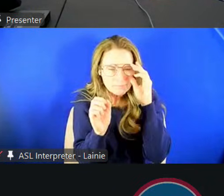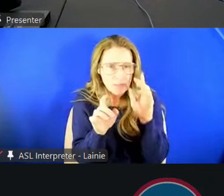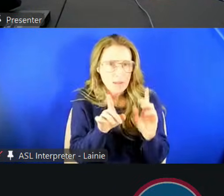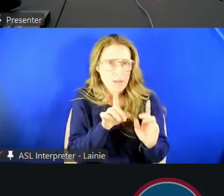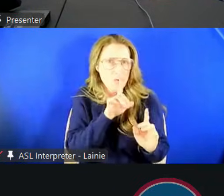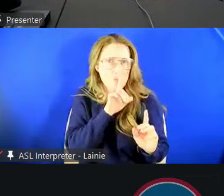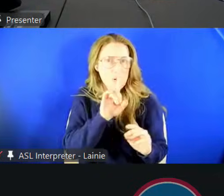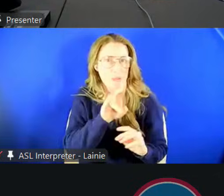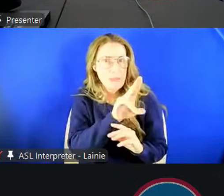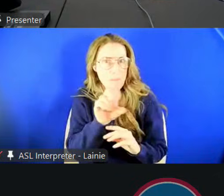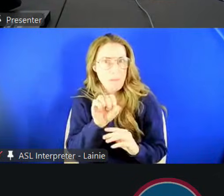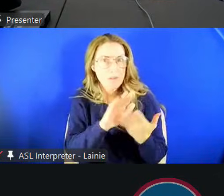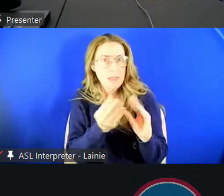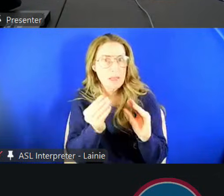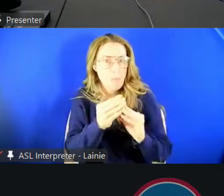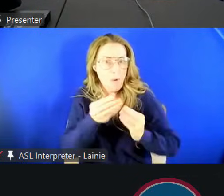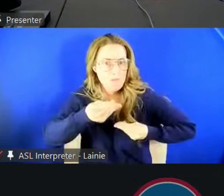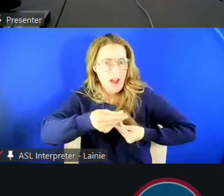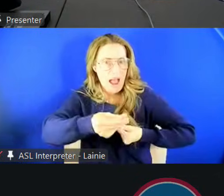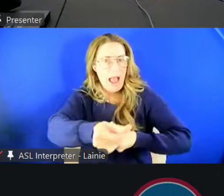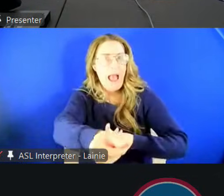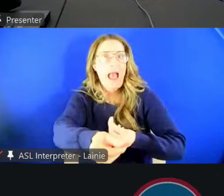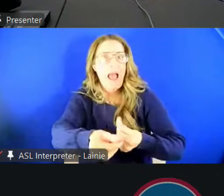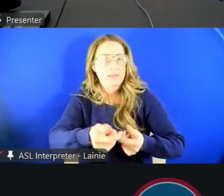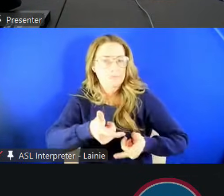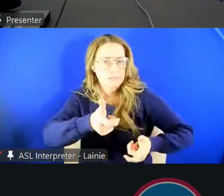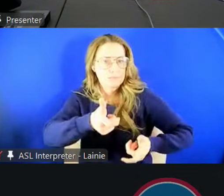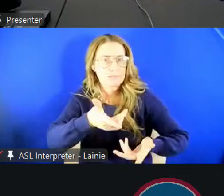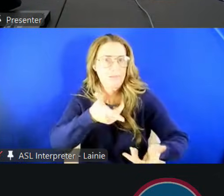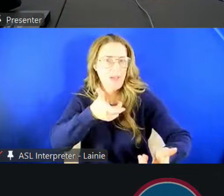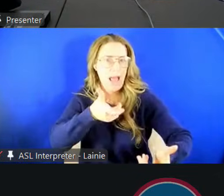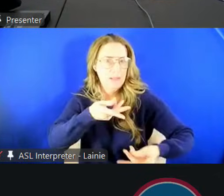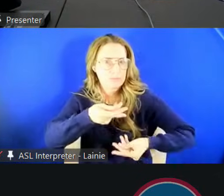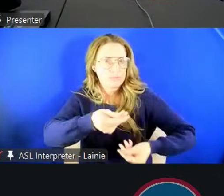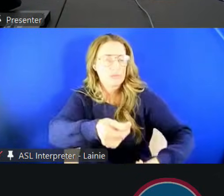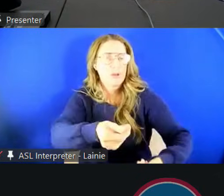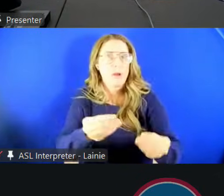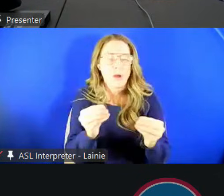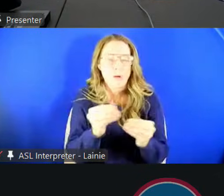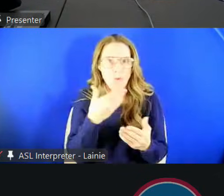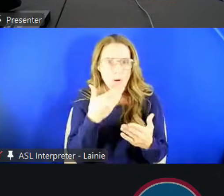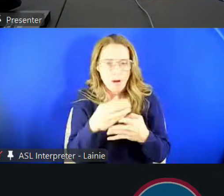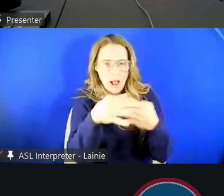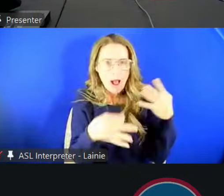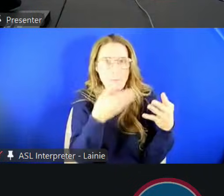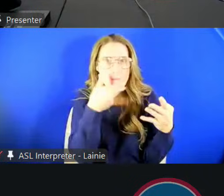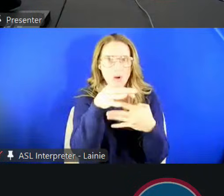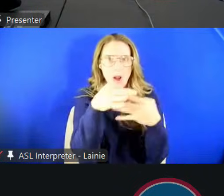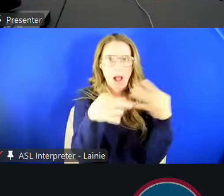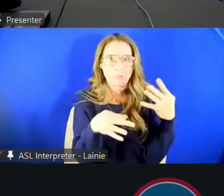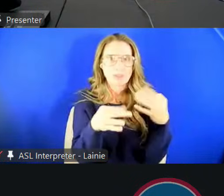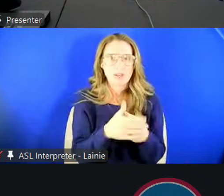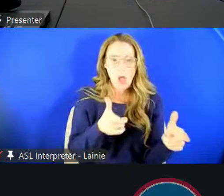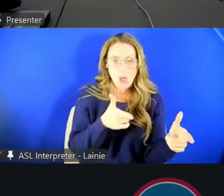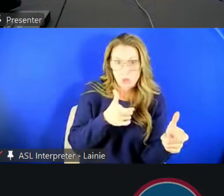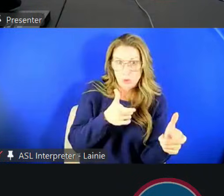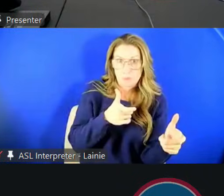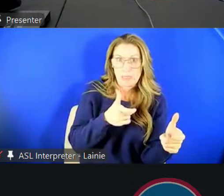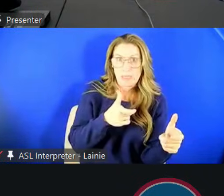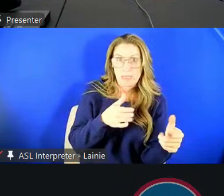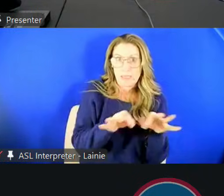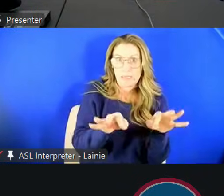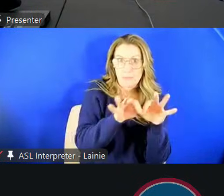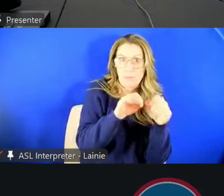moving faster and making it the most attractive option. Not only is speed a goal, but also reliability. Buses get bunched